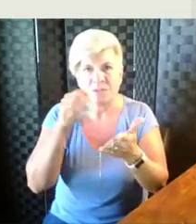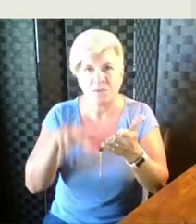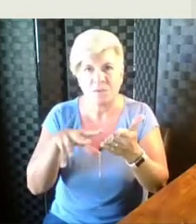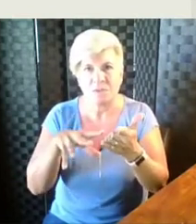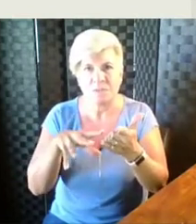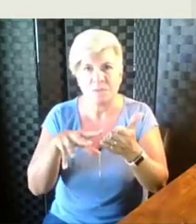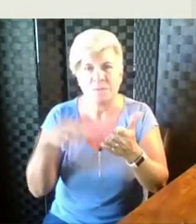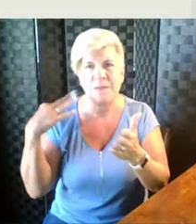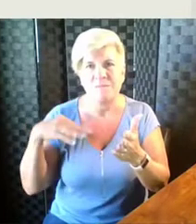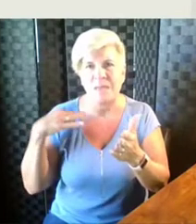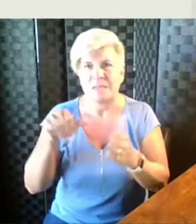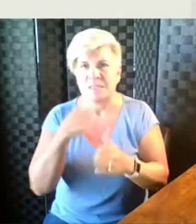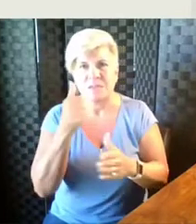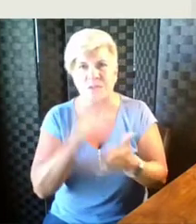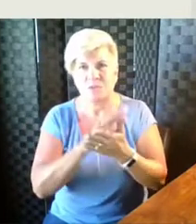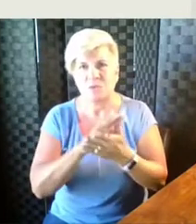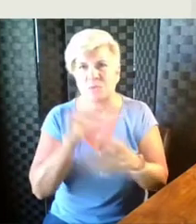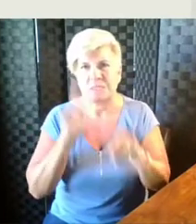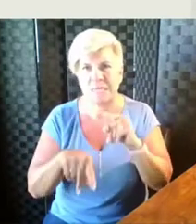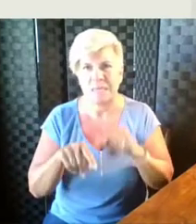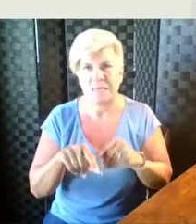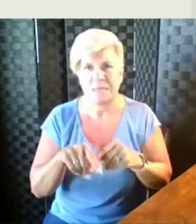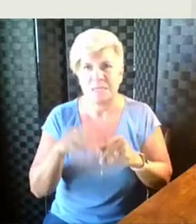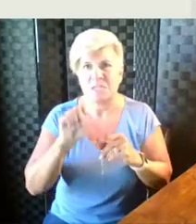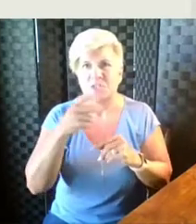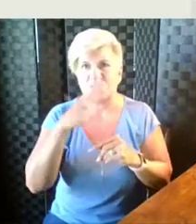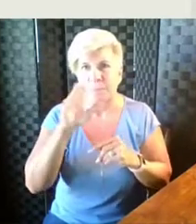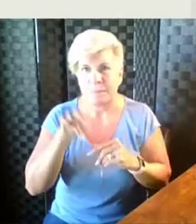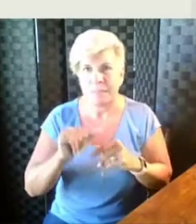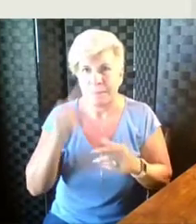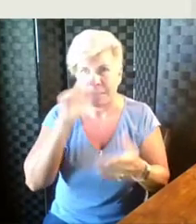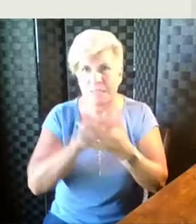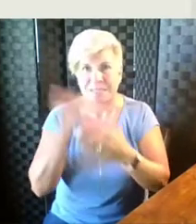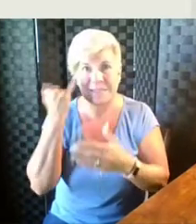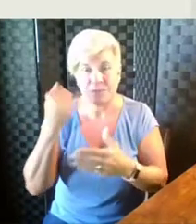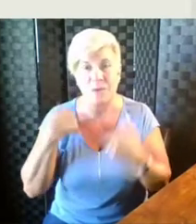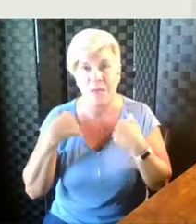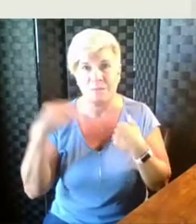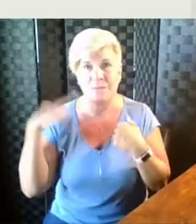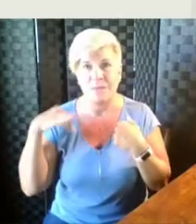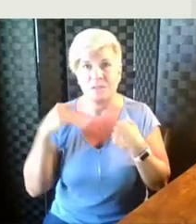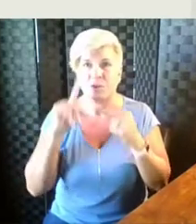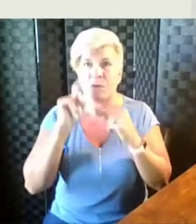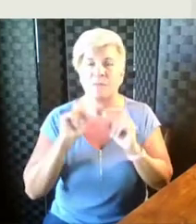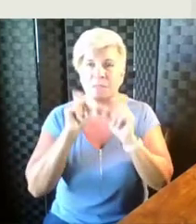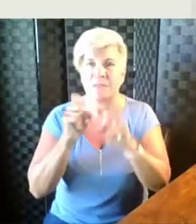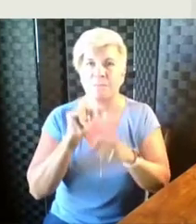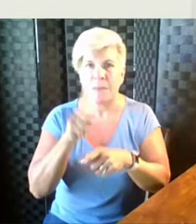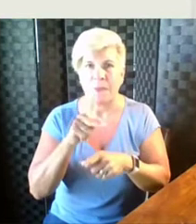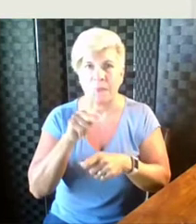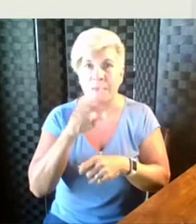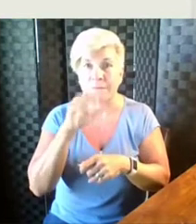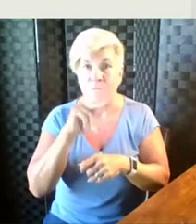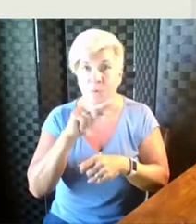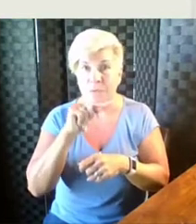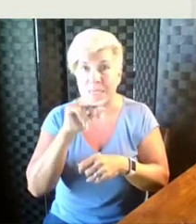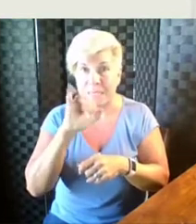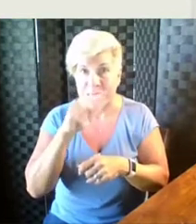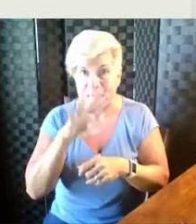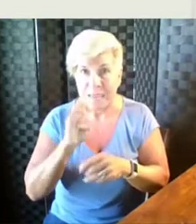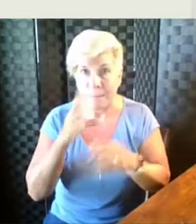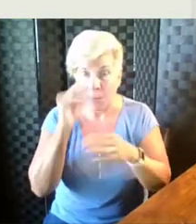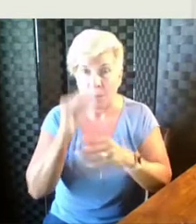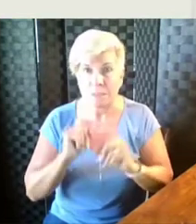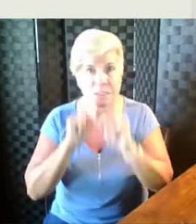do not. Shipley believes if you have advantages, you must give back. The Fortnite boys were already